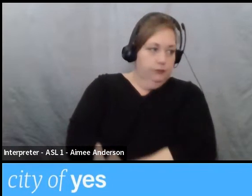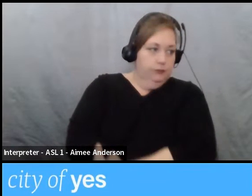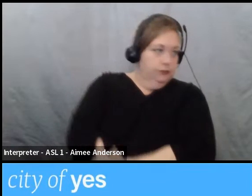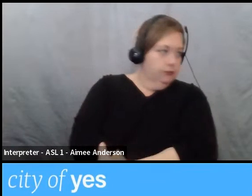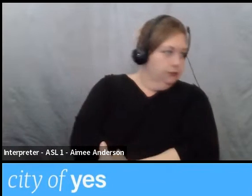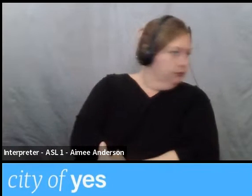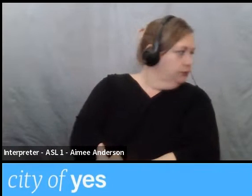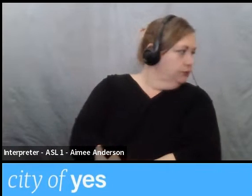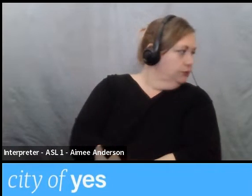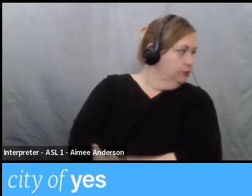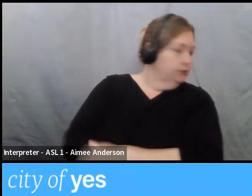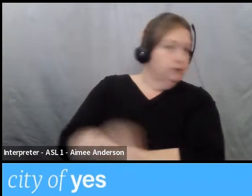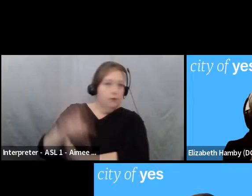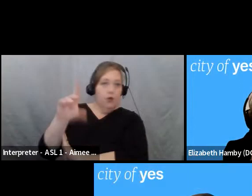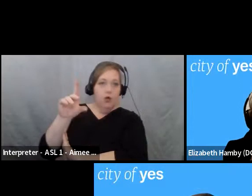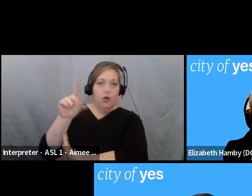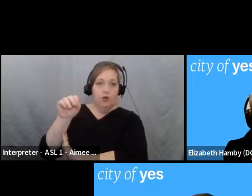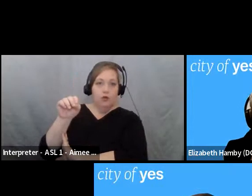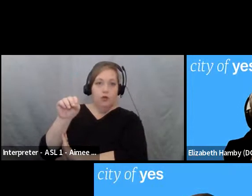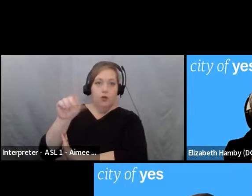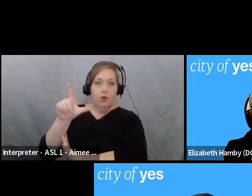Dolores is being promoted.